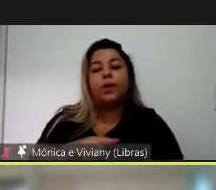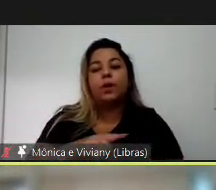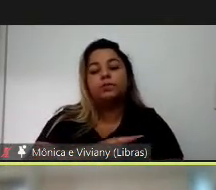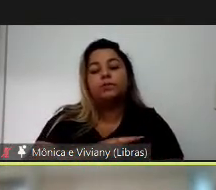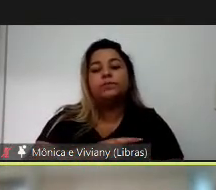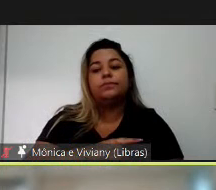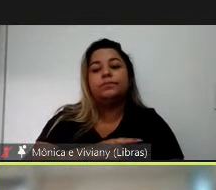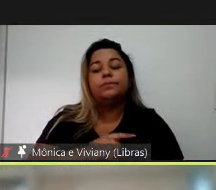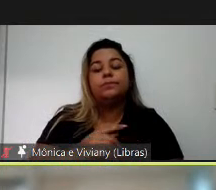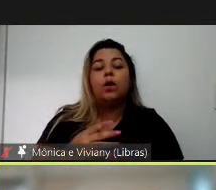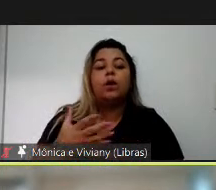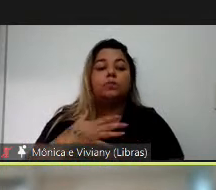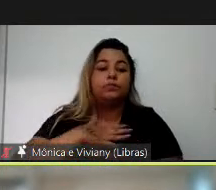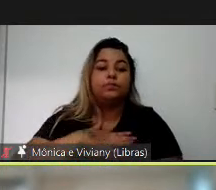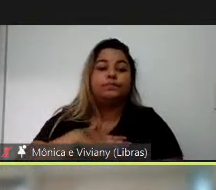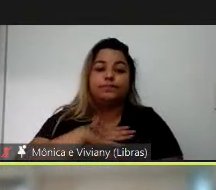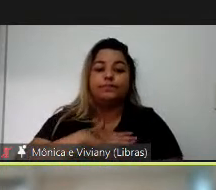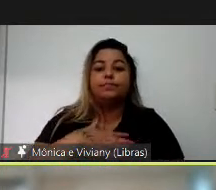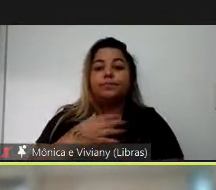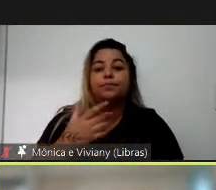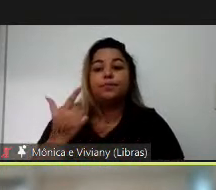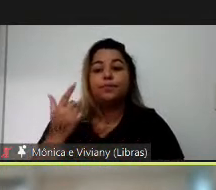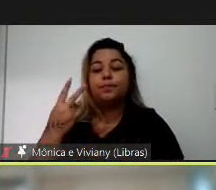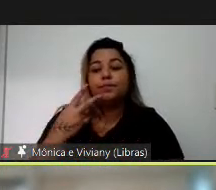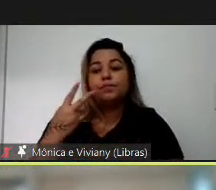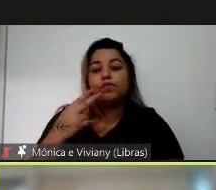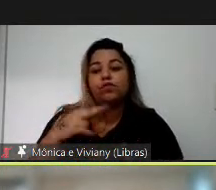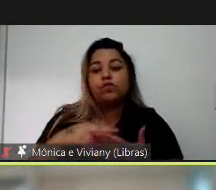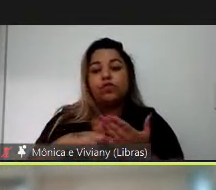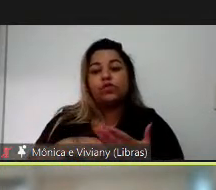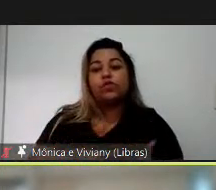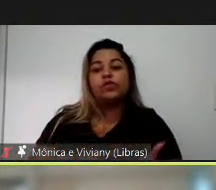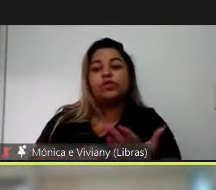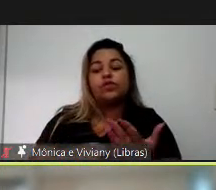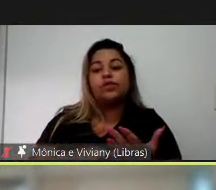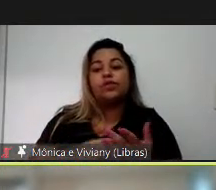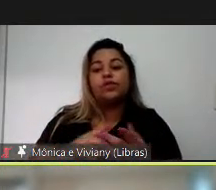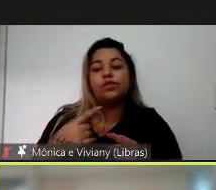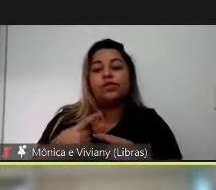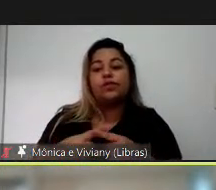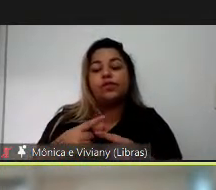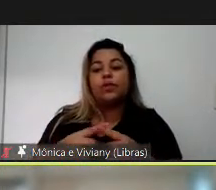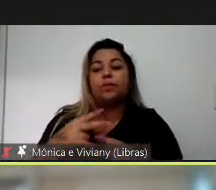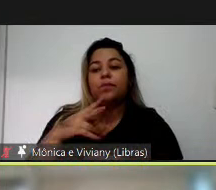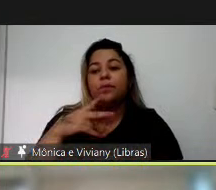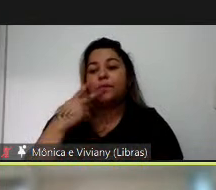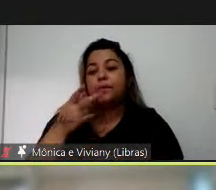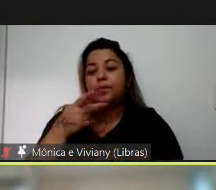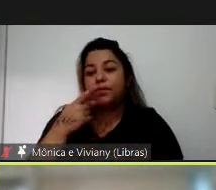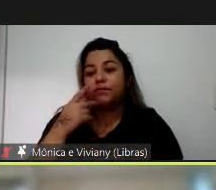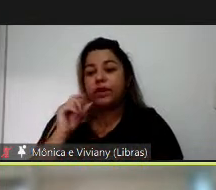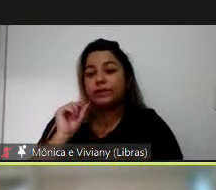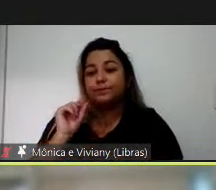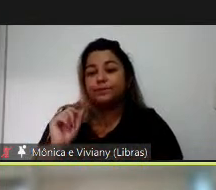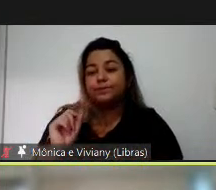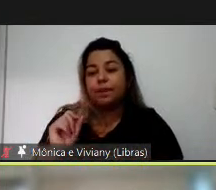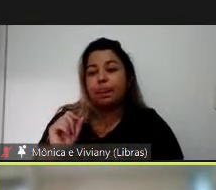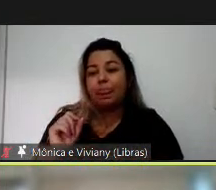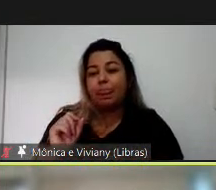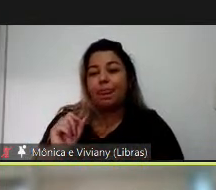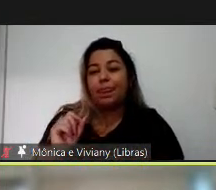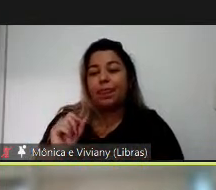we would like to have your support for the second letter from Brasilia, because as I said